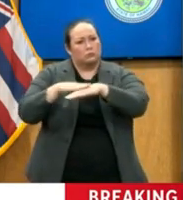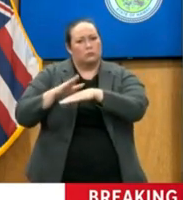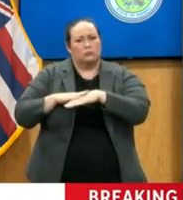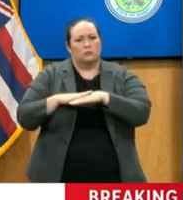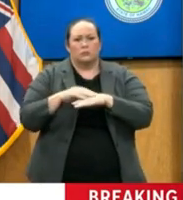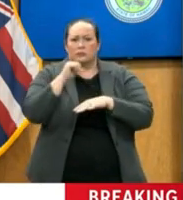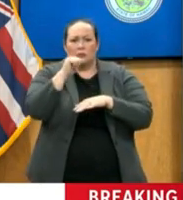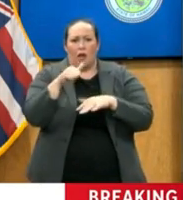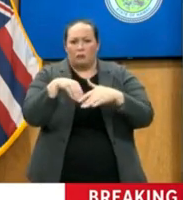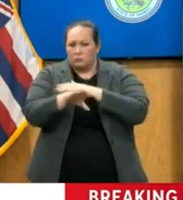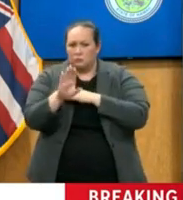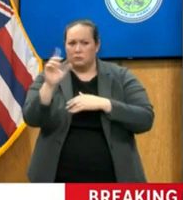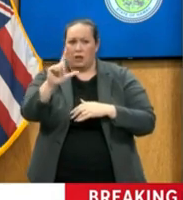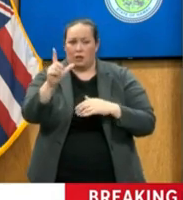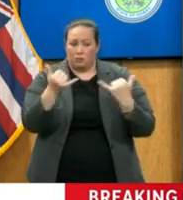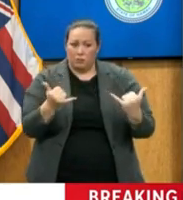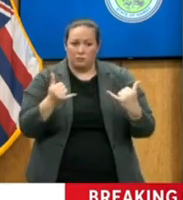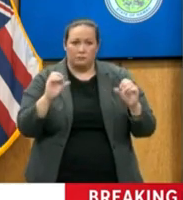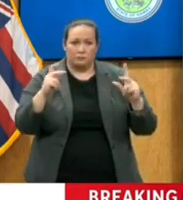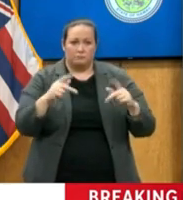So that's all the comments I have for now. Thank you.